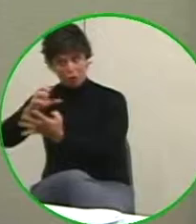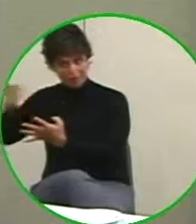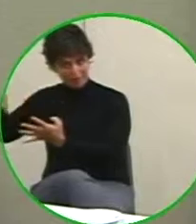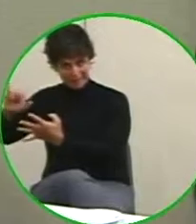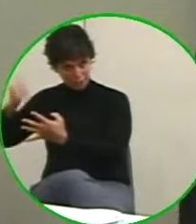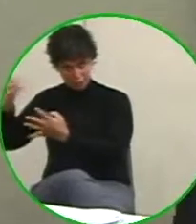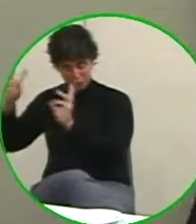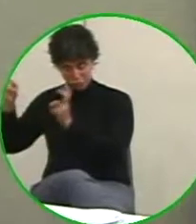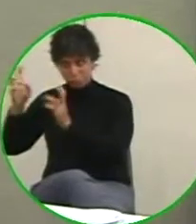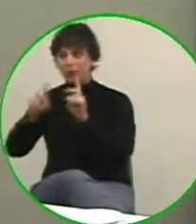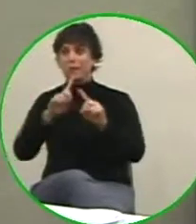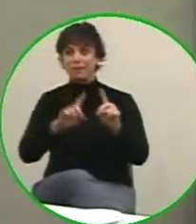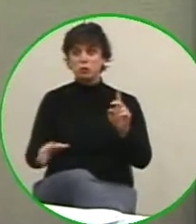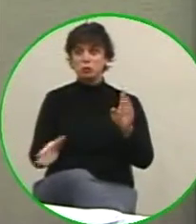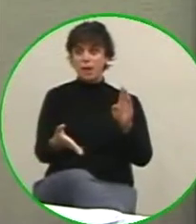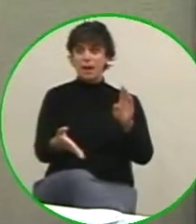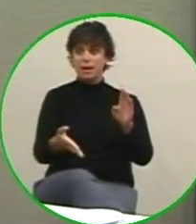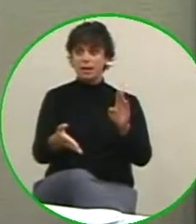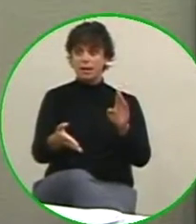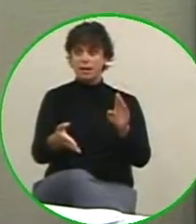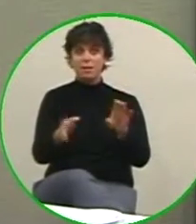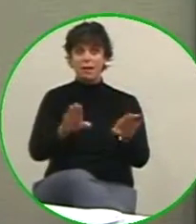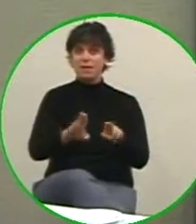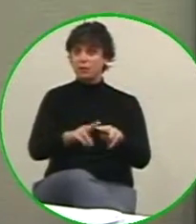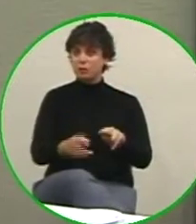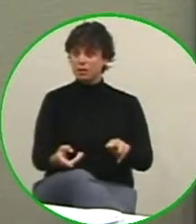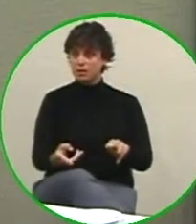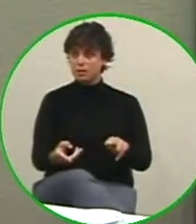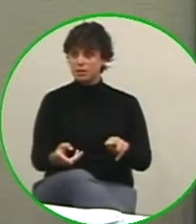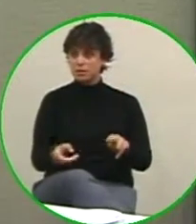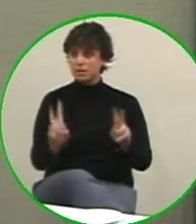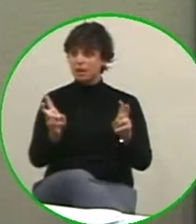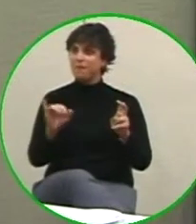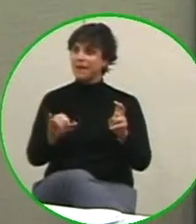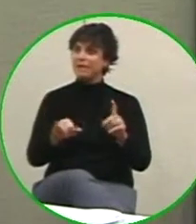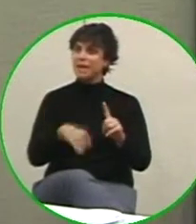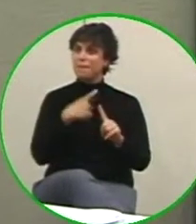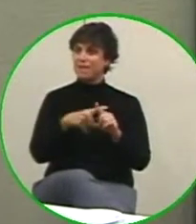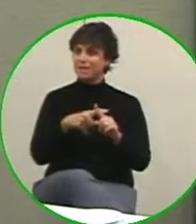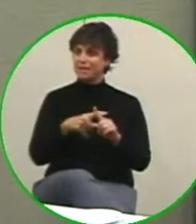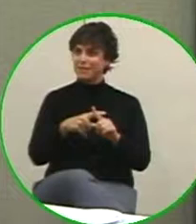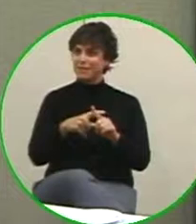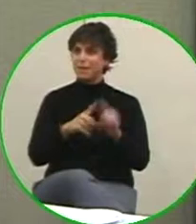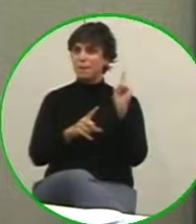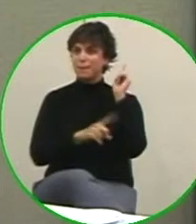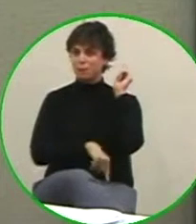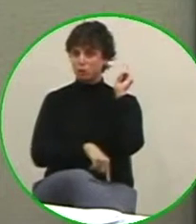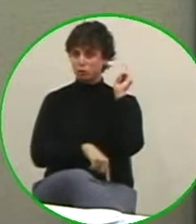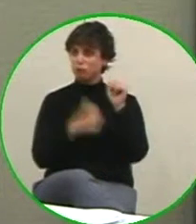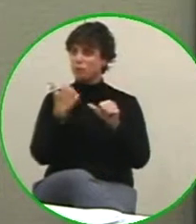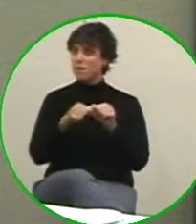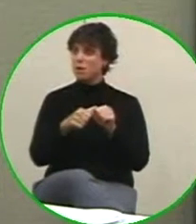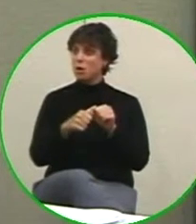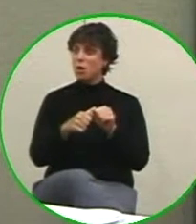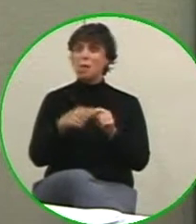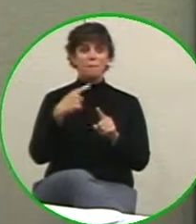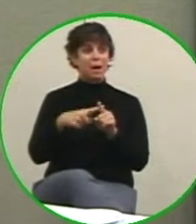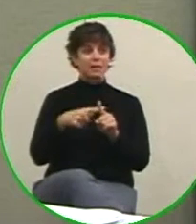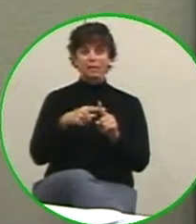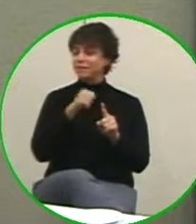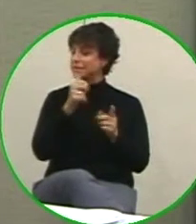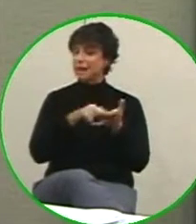No, if you spank and the behavior decreases, it was a positive punisher. Remember, positive does not mean good